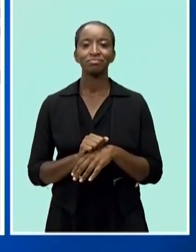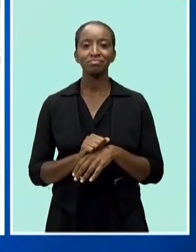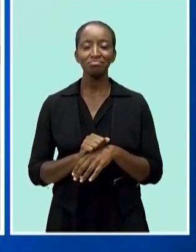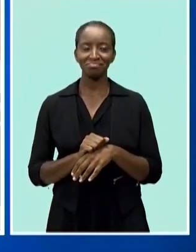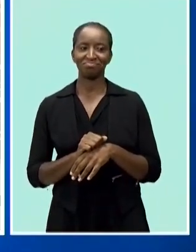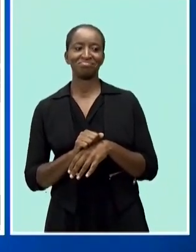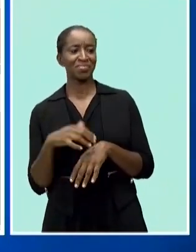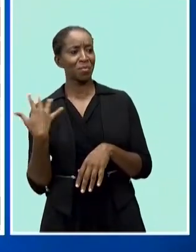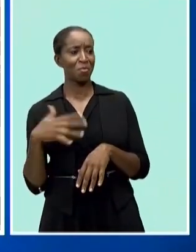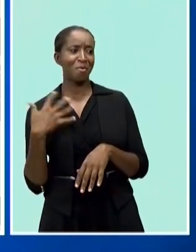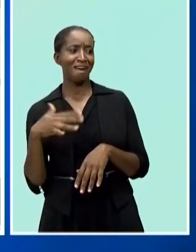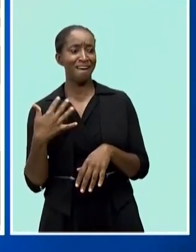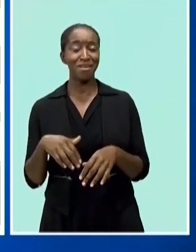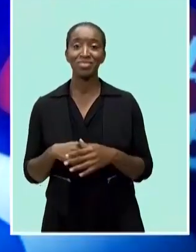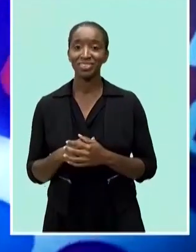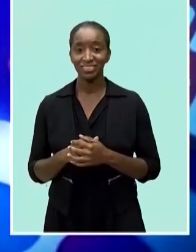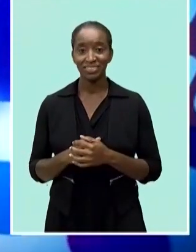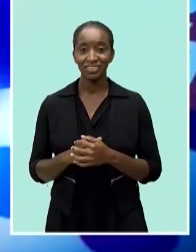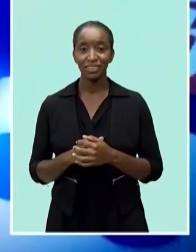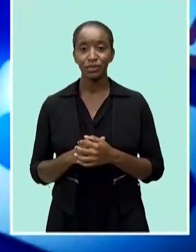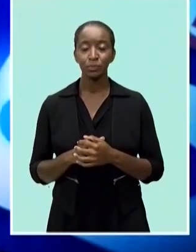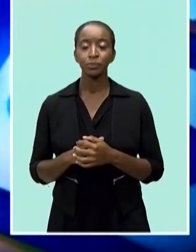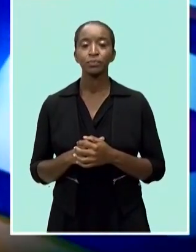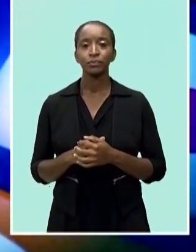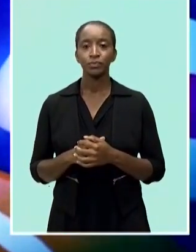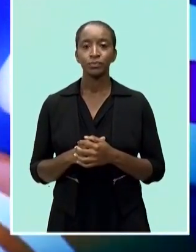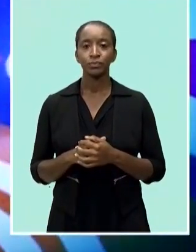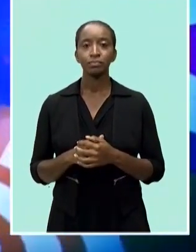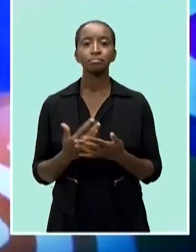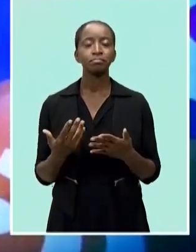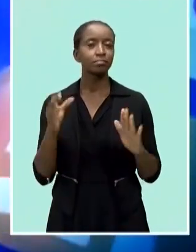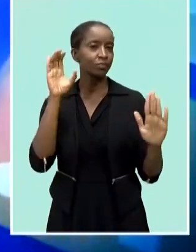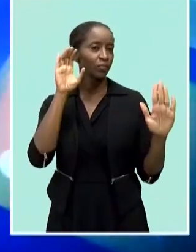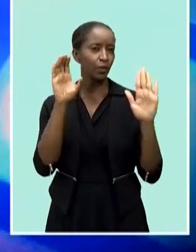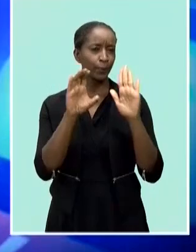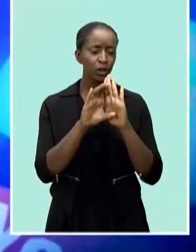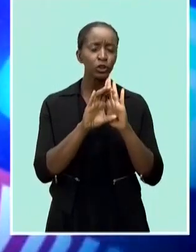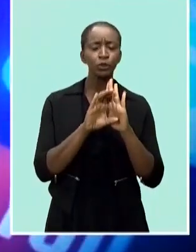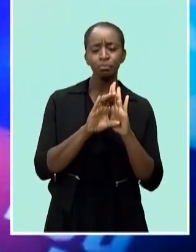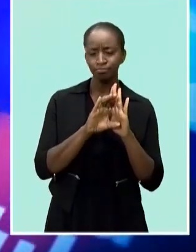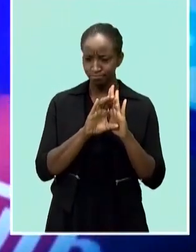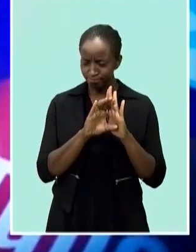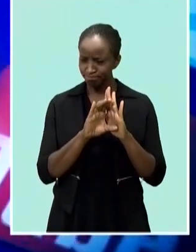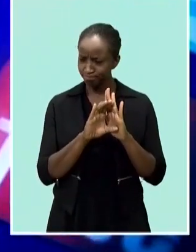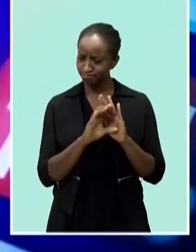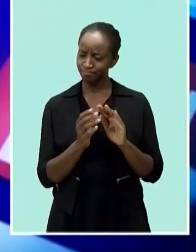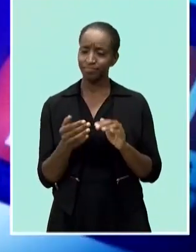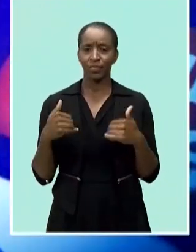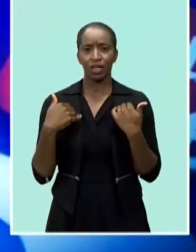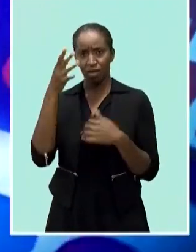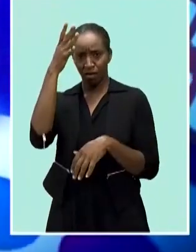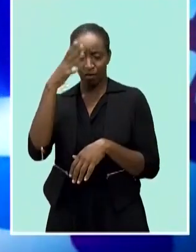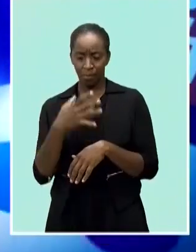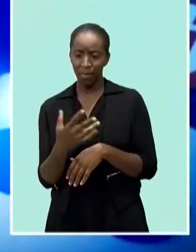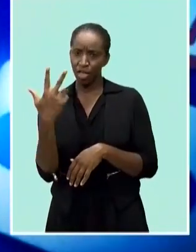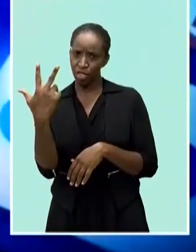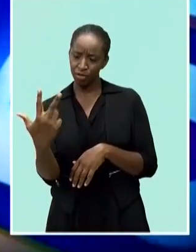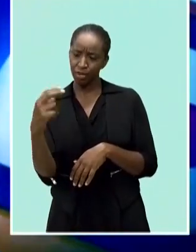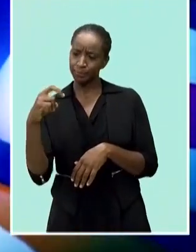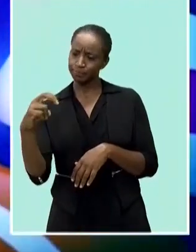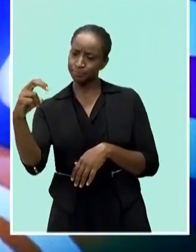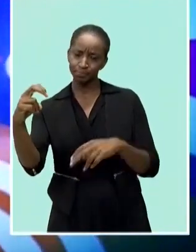Wow, fantastic. A photo showing 3 young men in Alabama sharing a meal with an elderly woman has gone